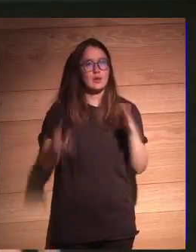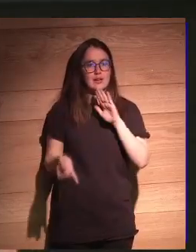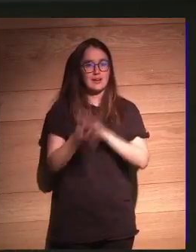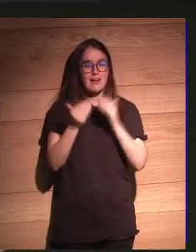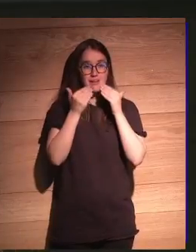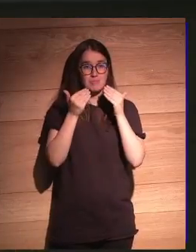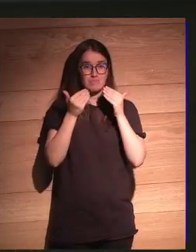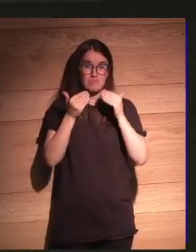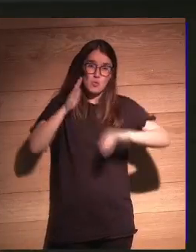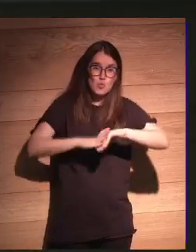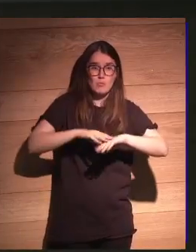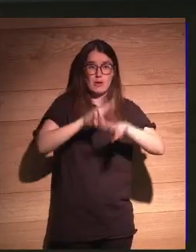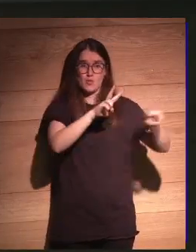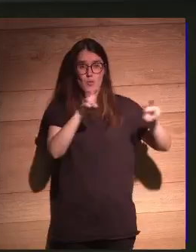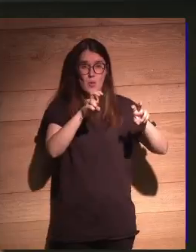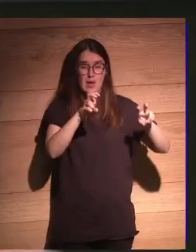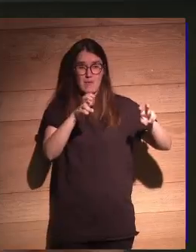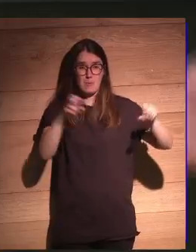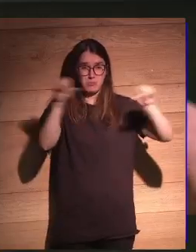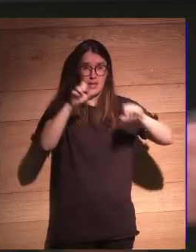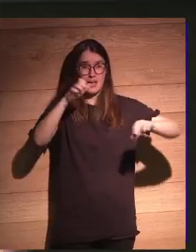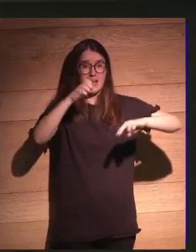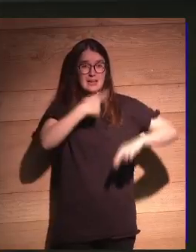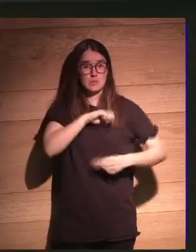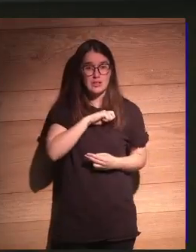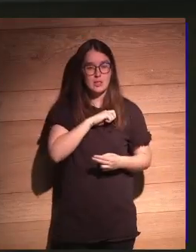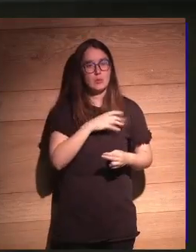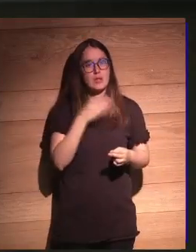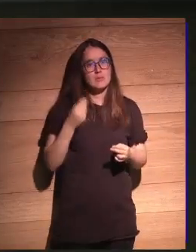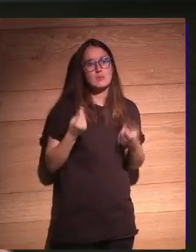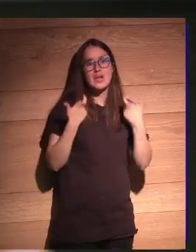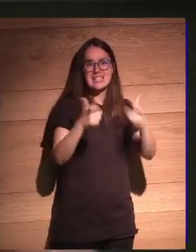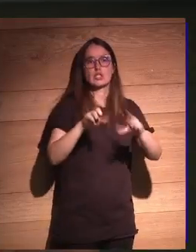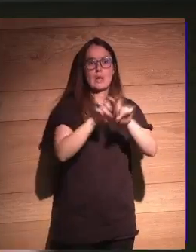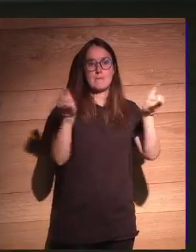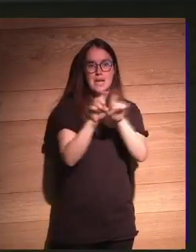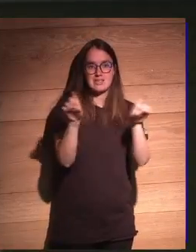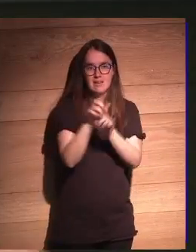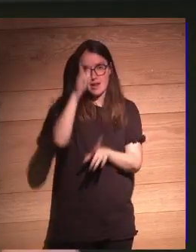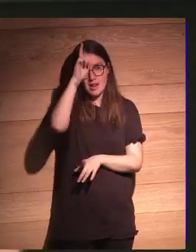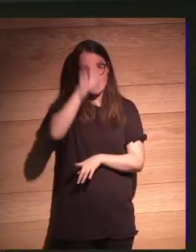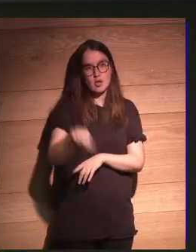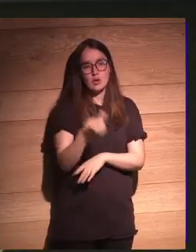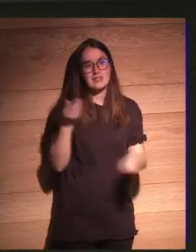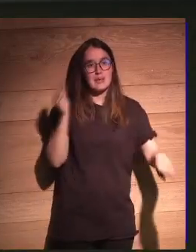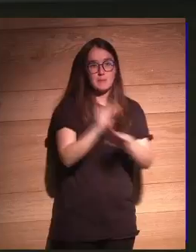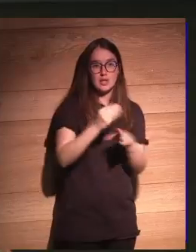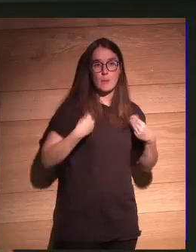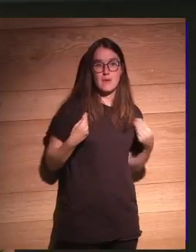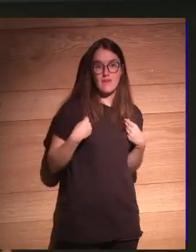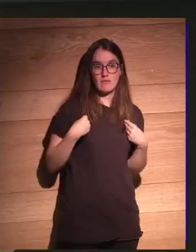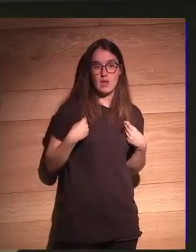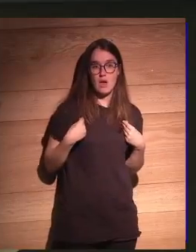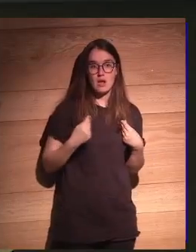The type of investment that is happening in Spain is not addressed like on the entrepreneurial sector in Germany, that